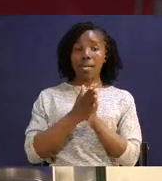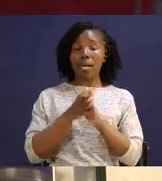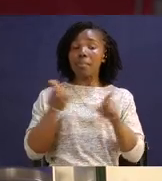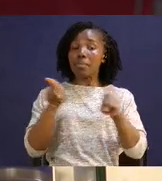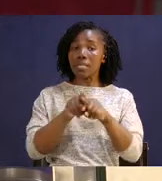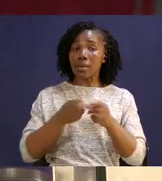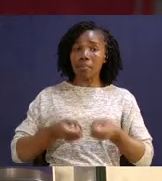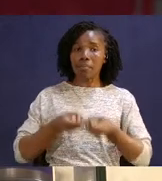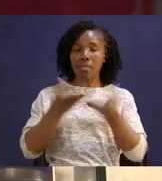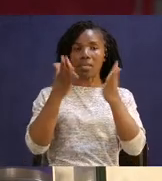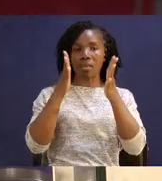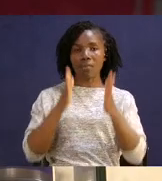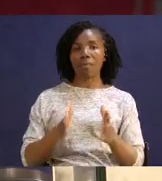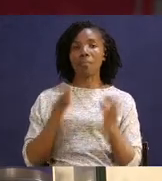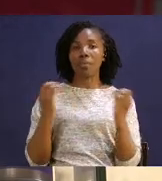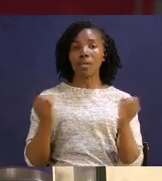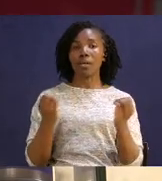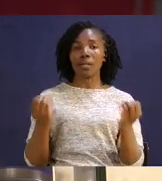Hallelujah.